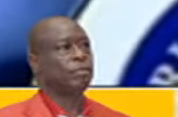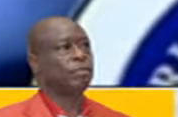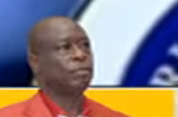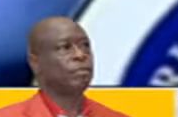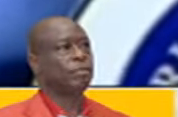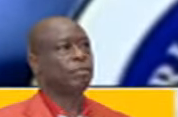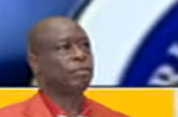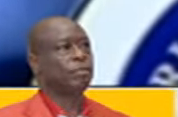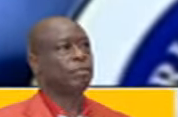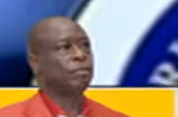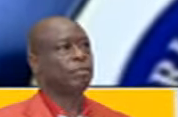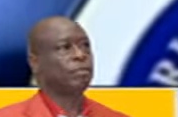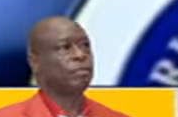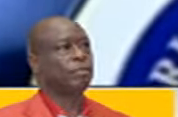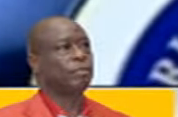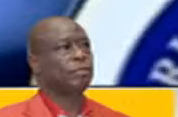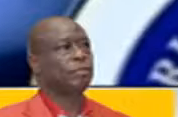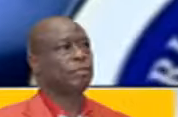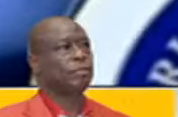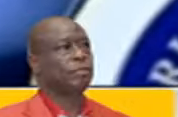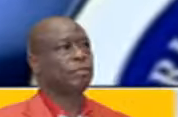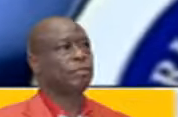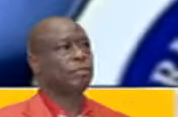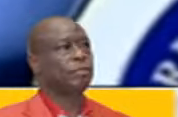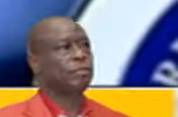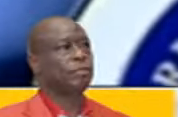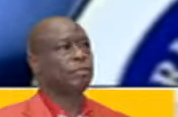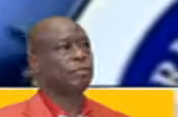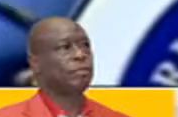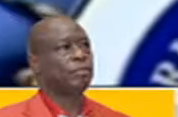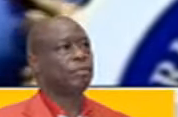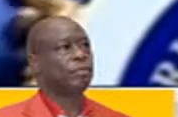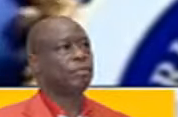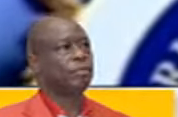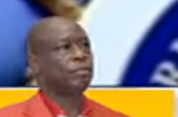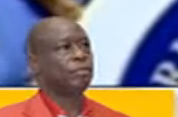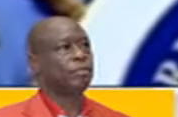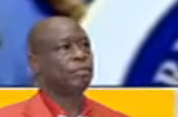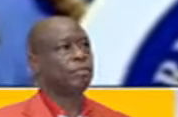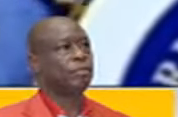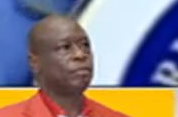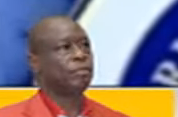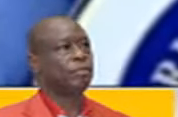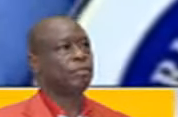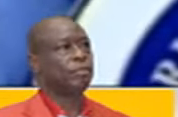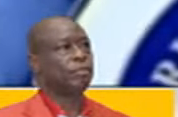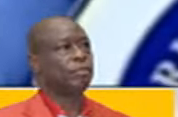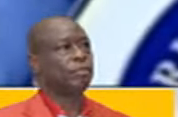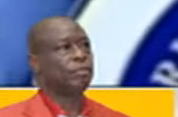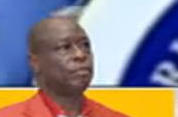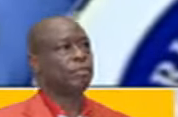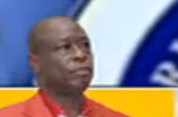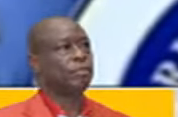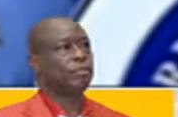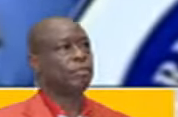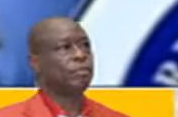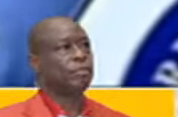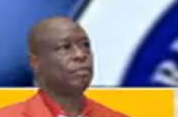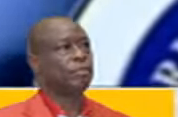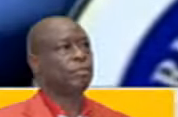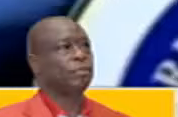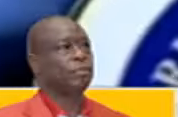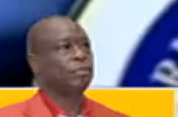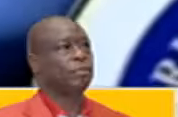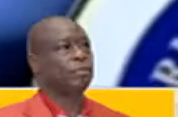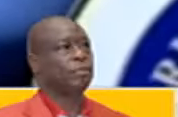after my attention was drawn to contradictions between the contents of part 1.1 on pages 1-2 of